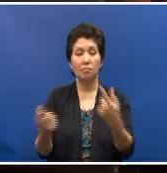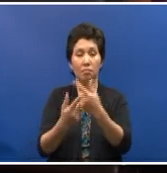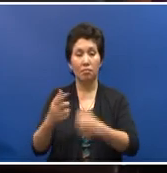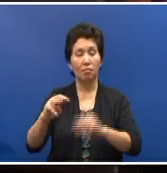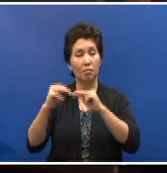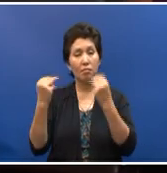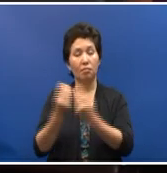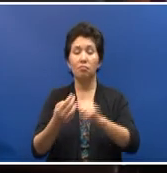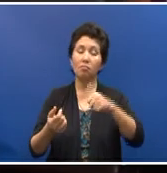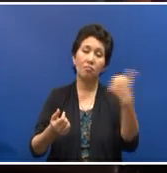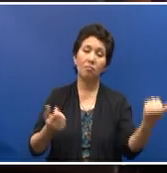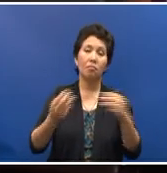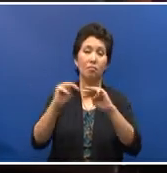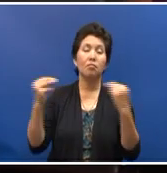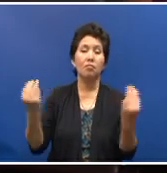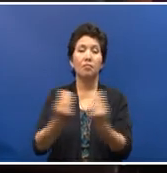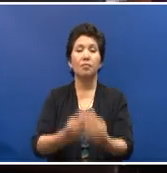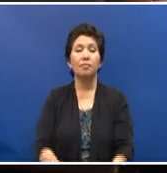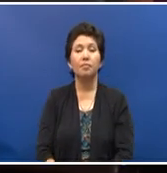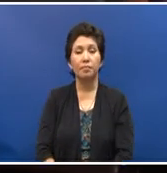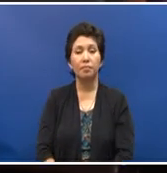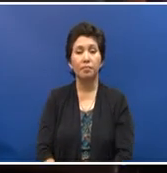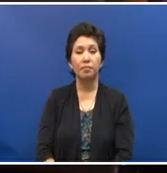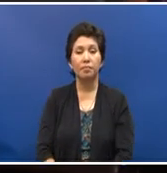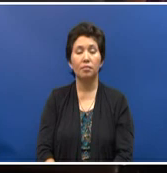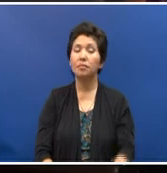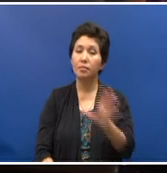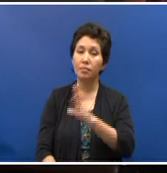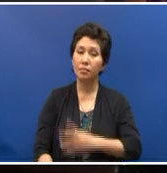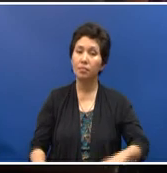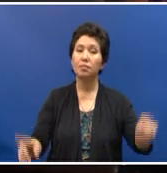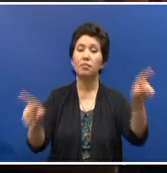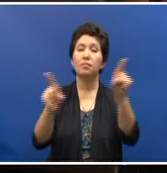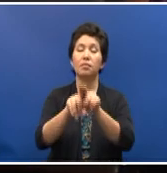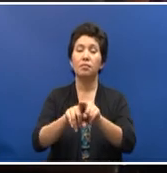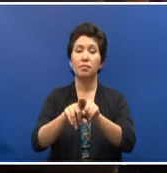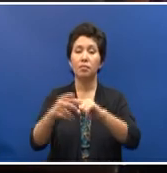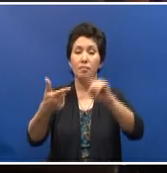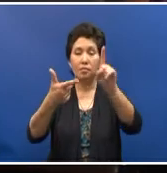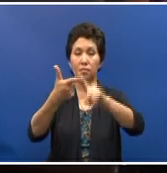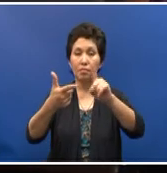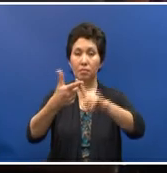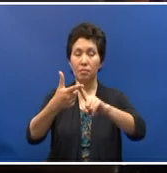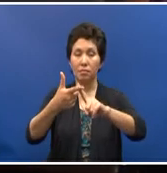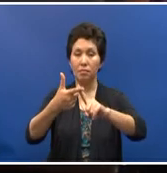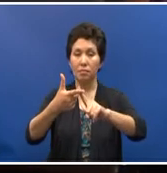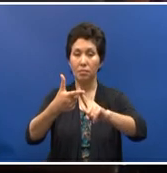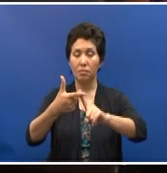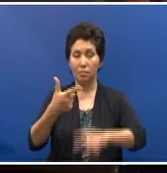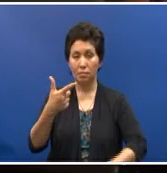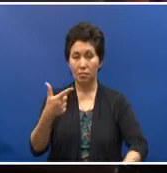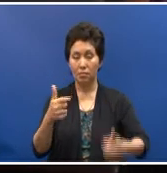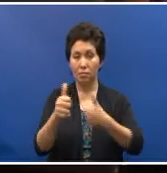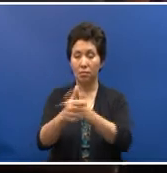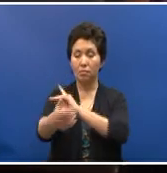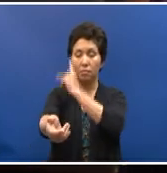society to another society. Okay, and then the second characteristics, which is regarding